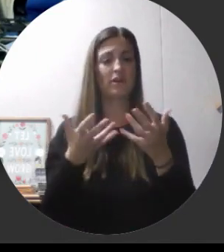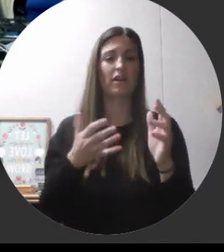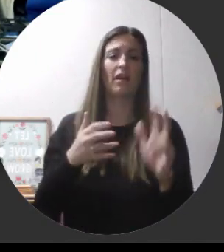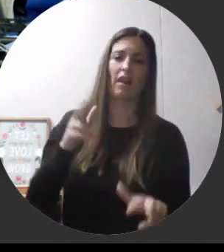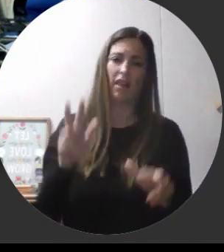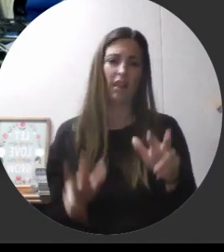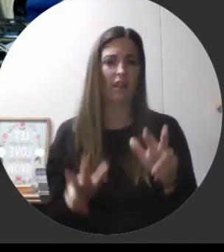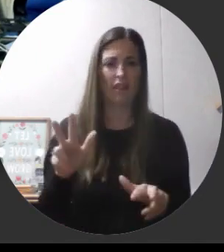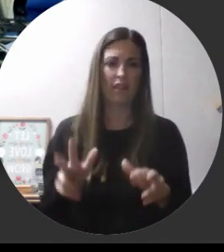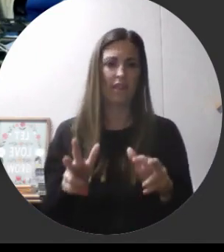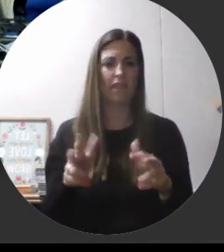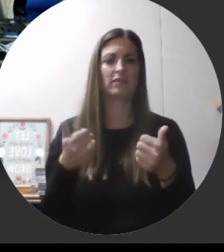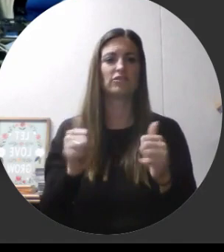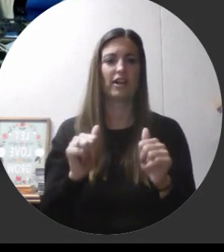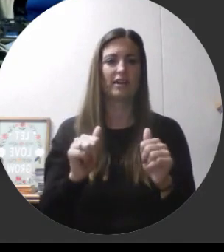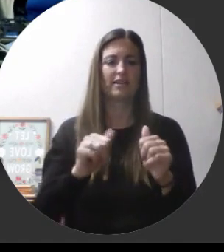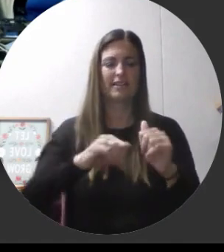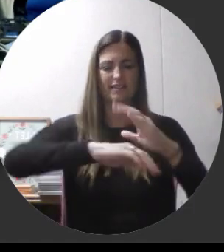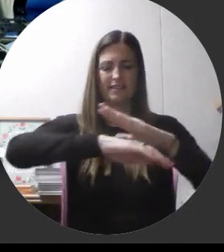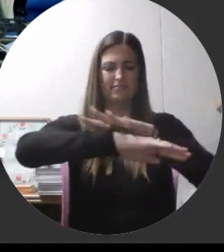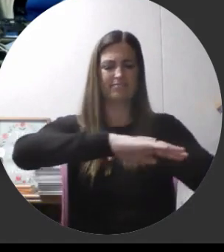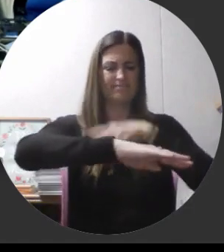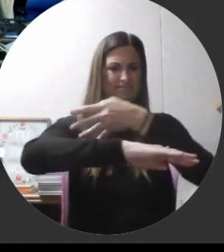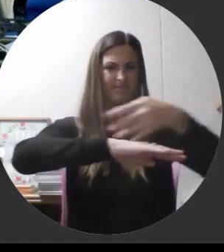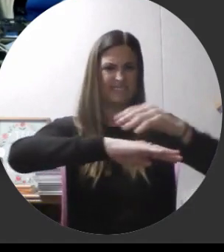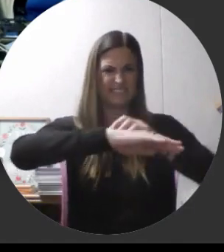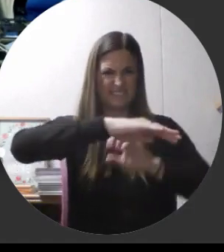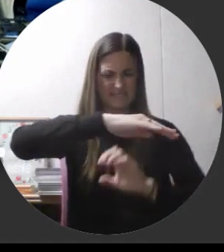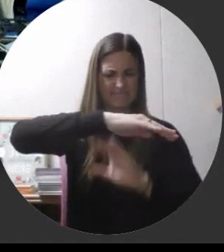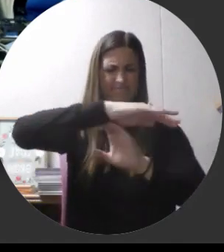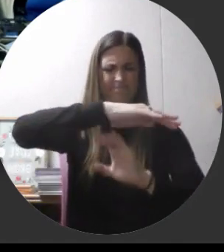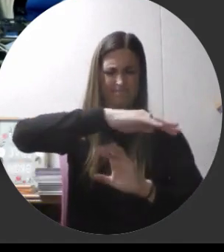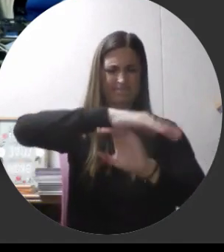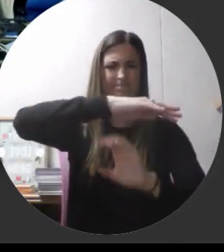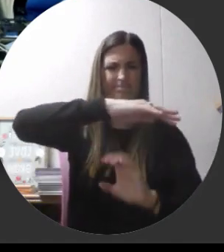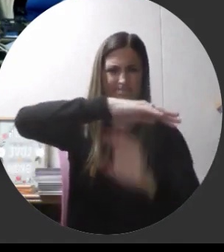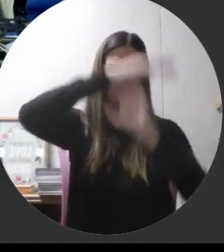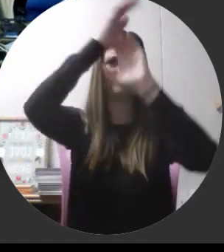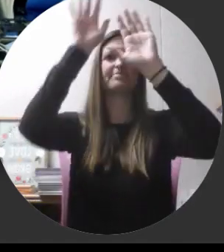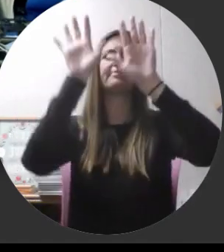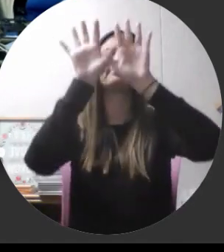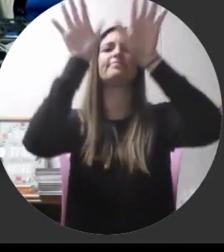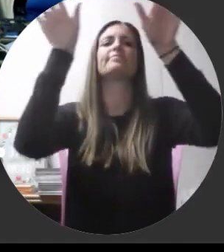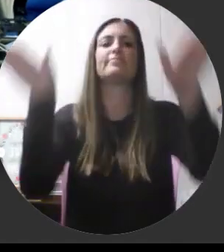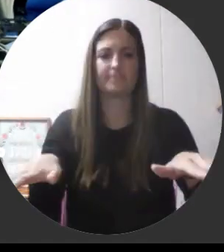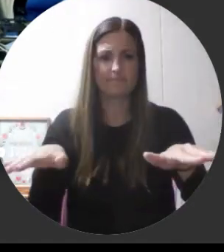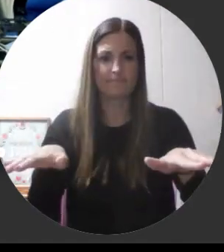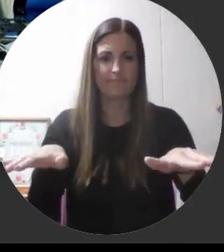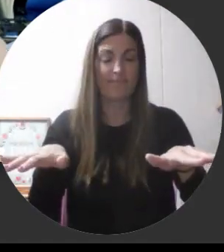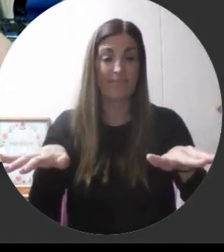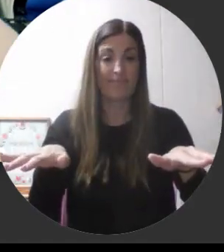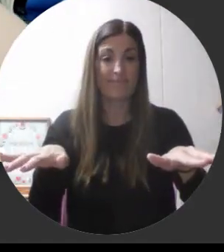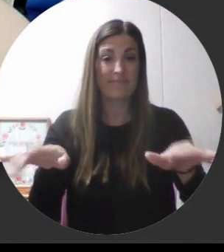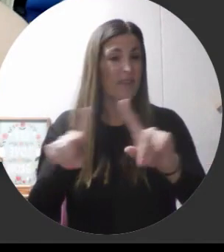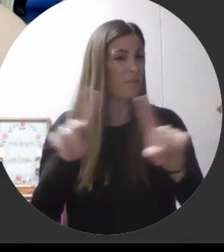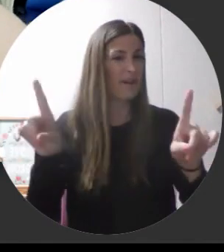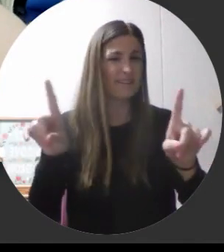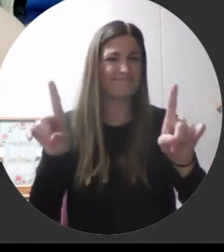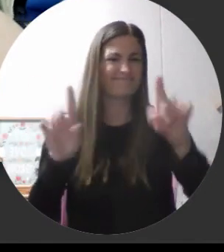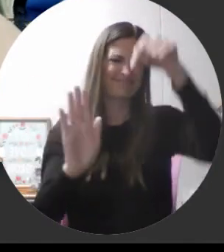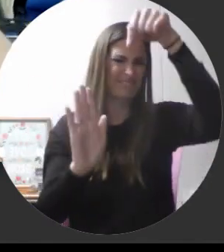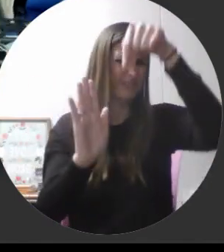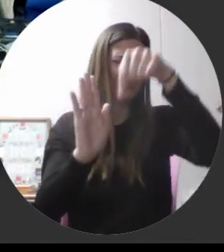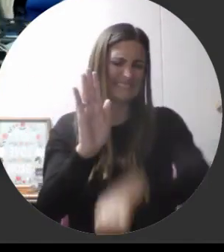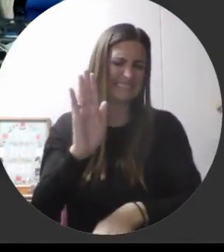he managed to lift the wire frame with his head and get both front flippers up onto the rain-soaked concrete rim. but it was too steep and